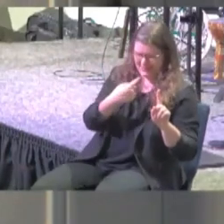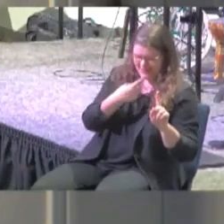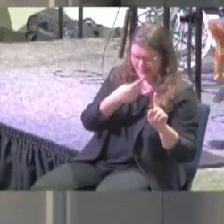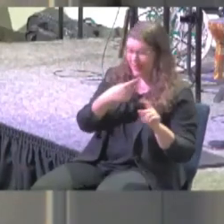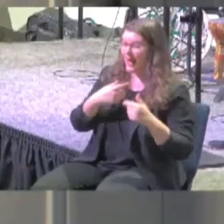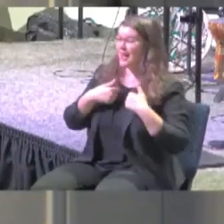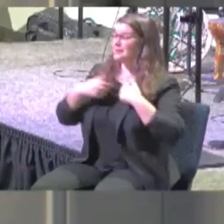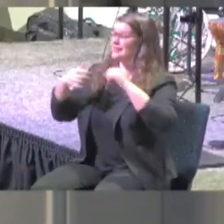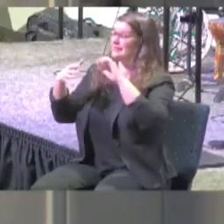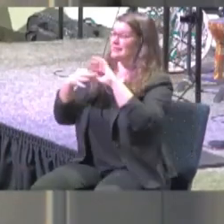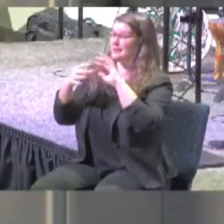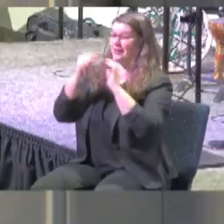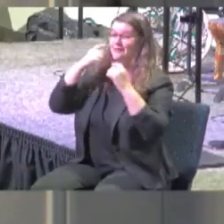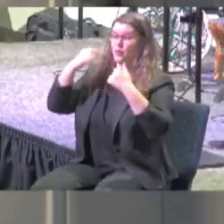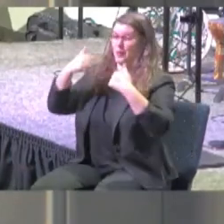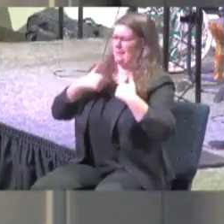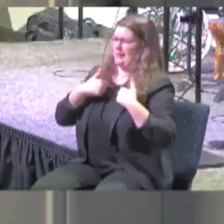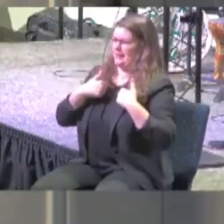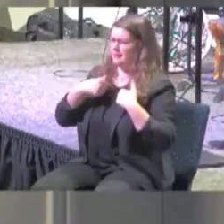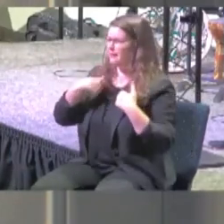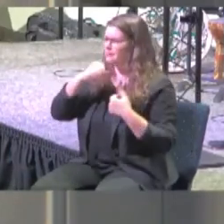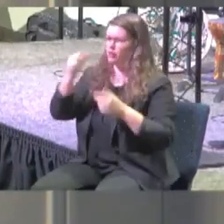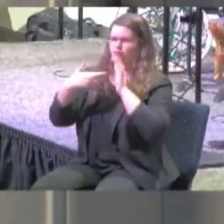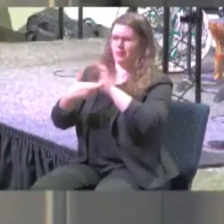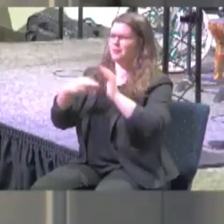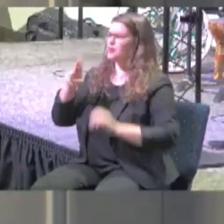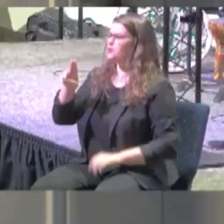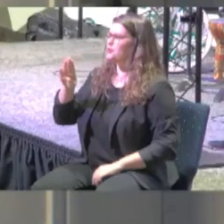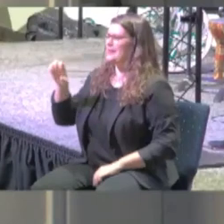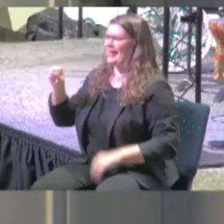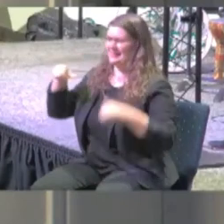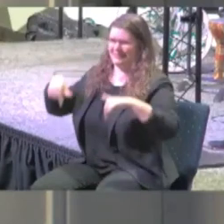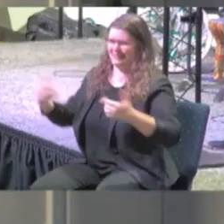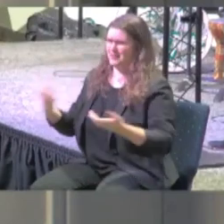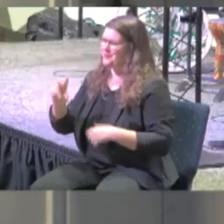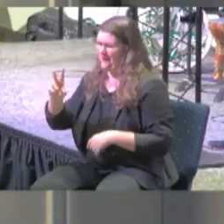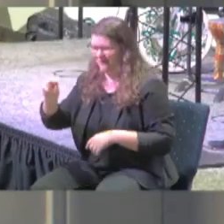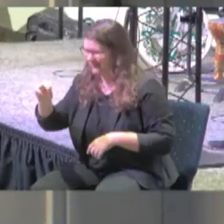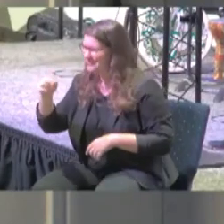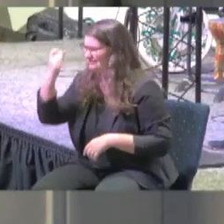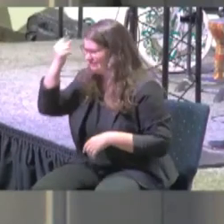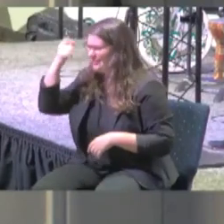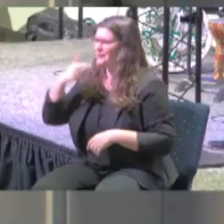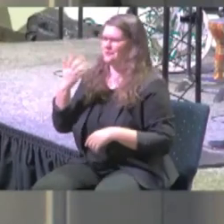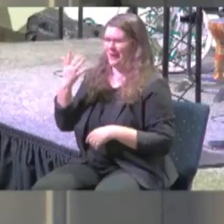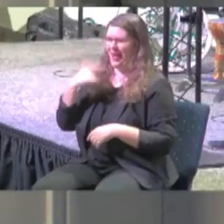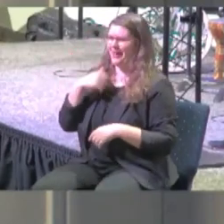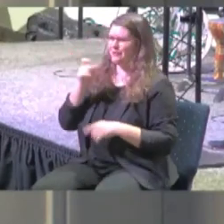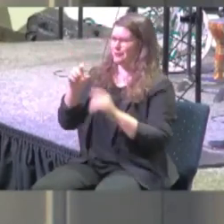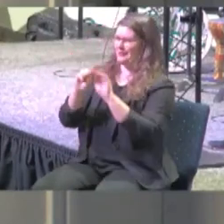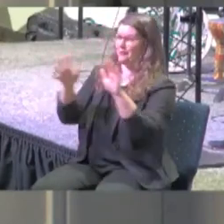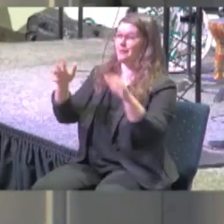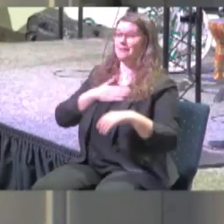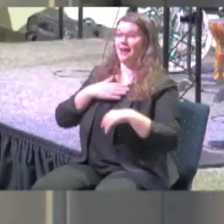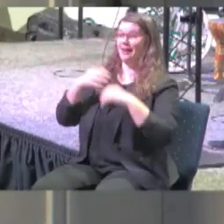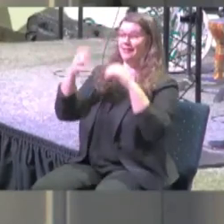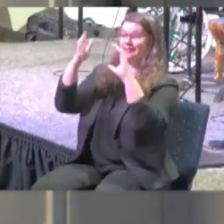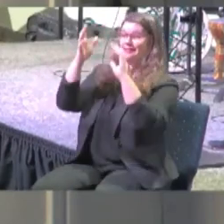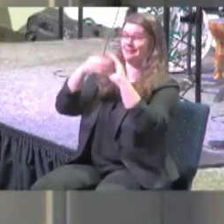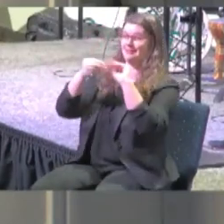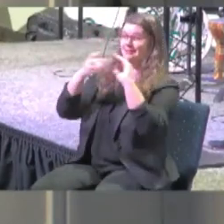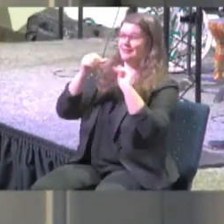on behalf of my organization. You understand why we need to say those things in these kind of talks.